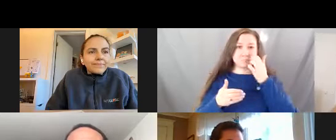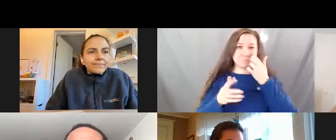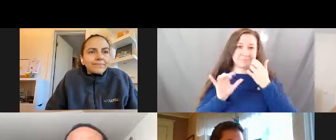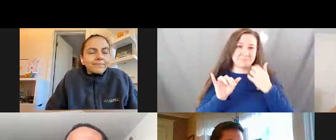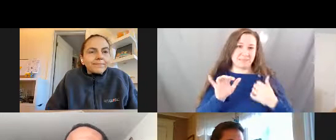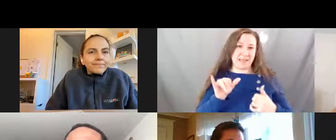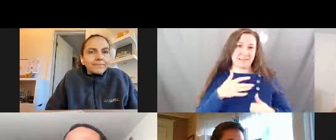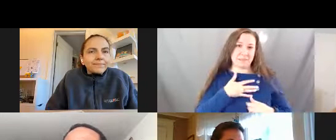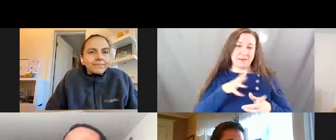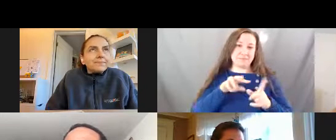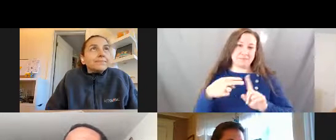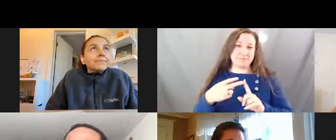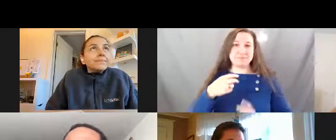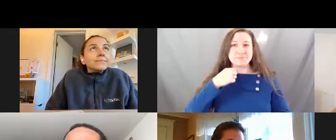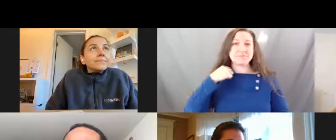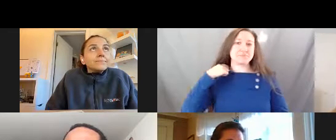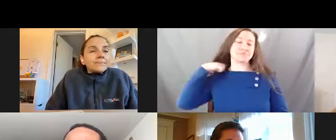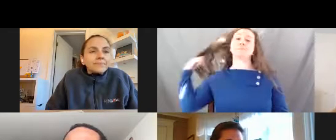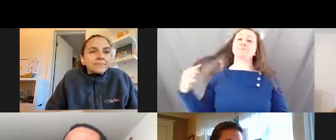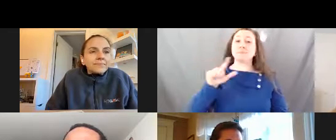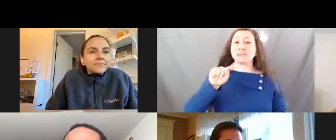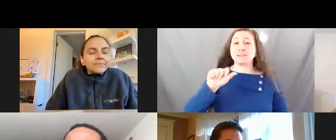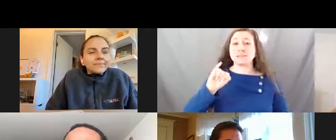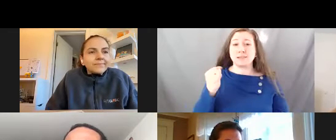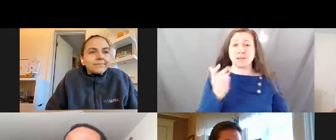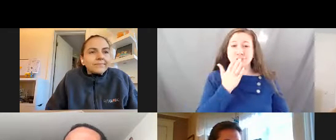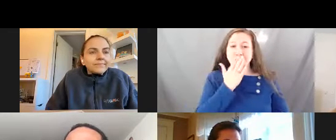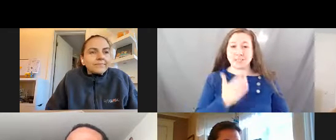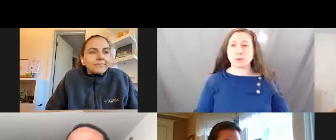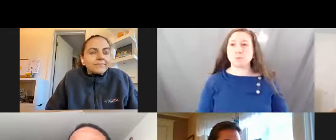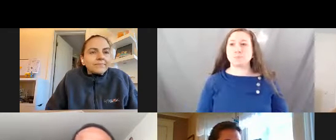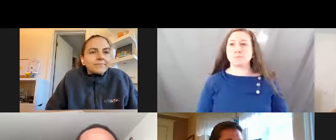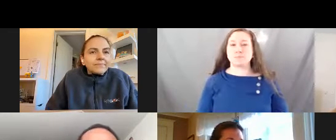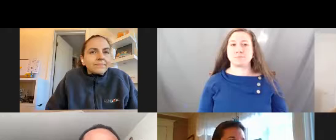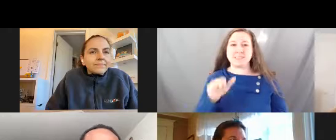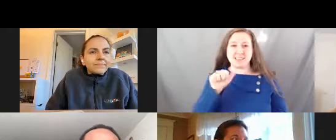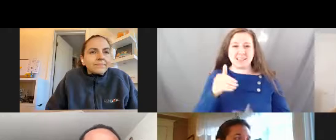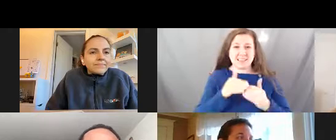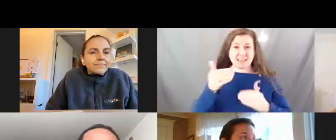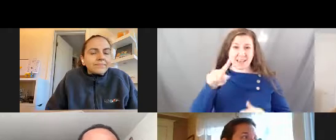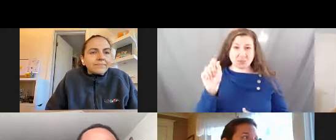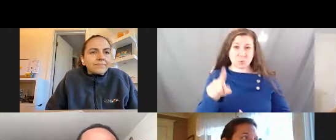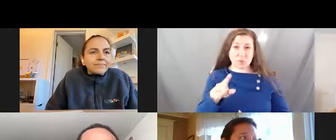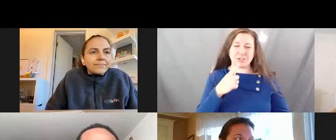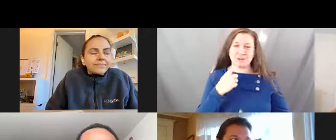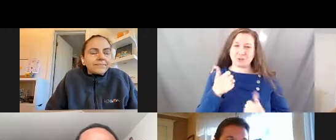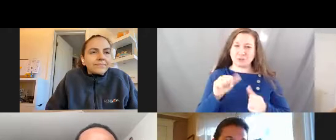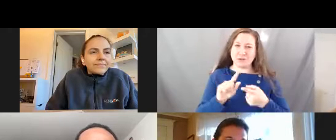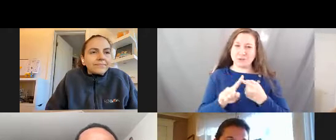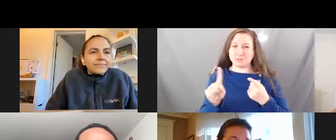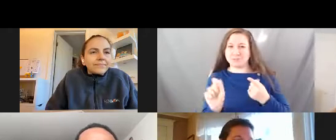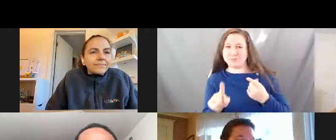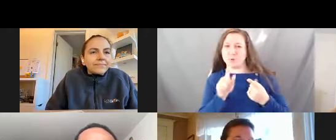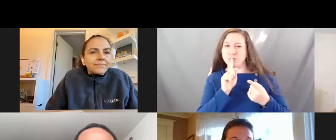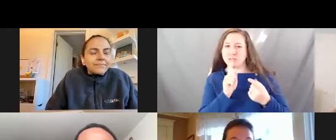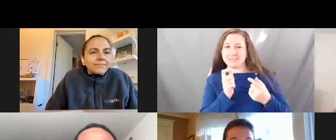that. Thank you. So next question I want to try to squeeze in here is several